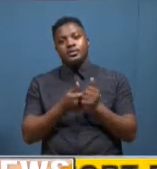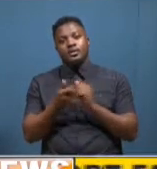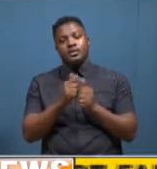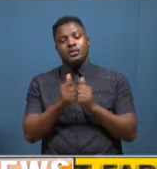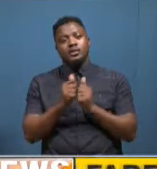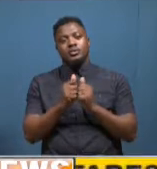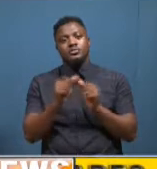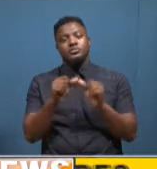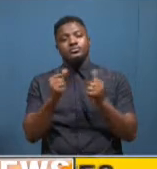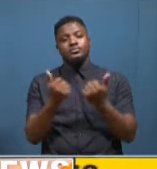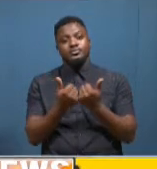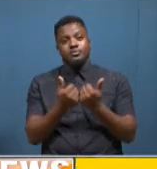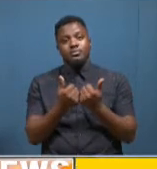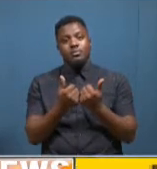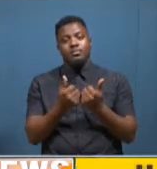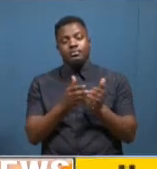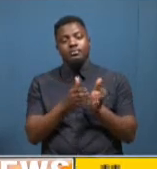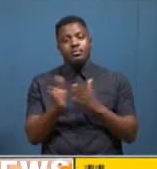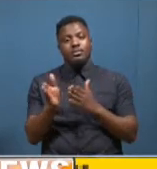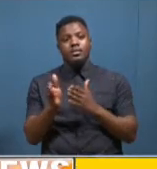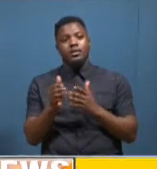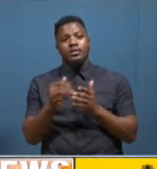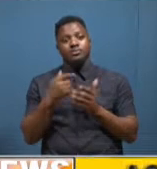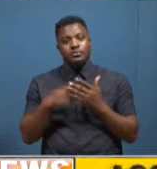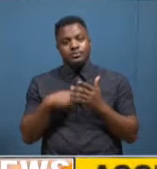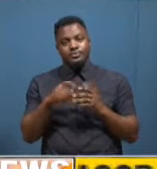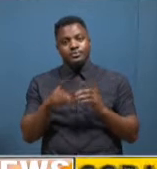Athletic Association of the plans, that what